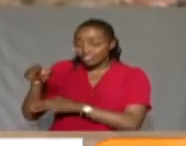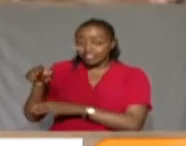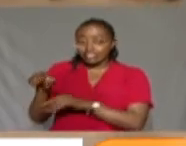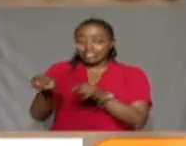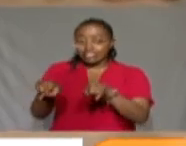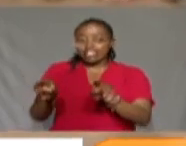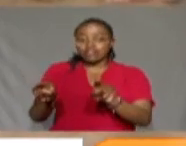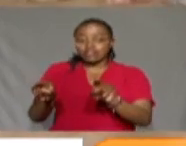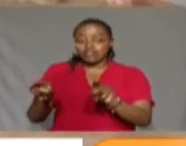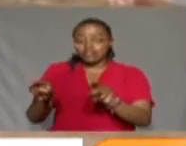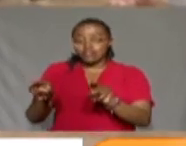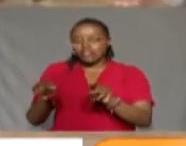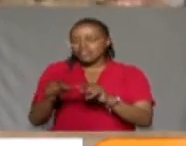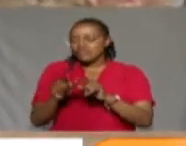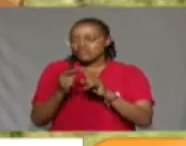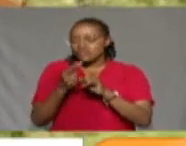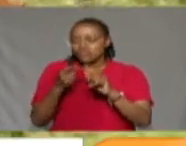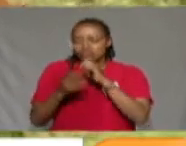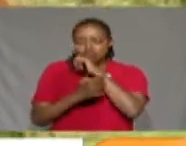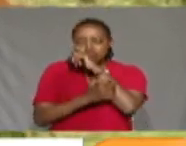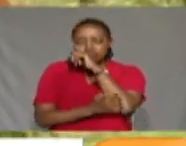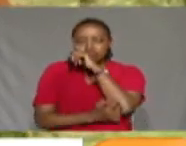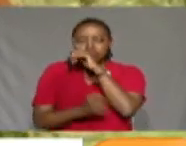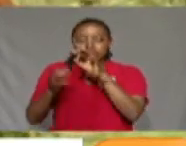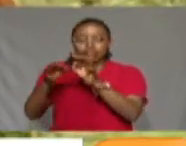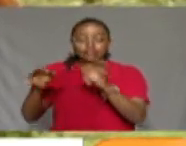being raised in very humble backgrounds.